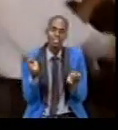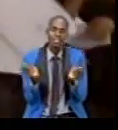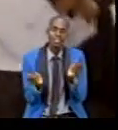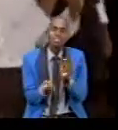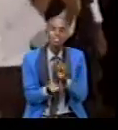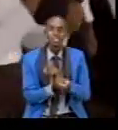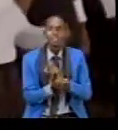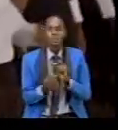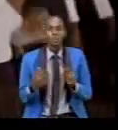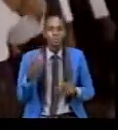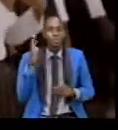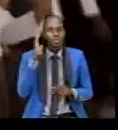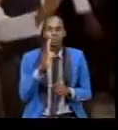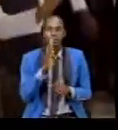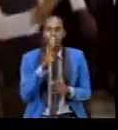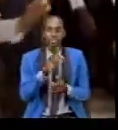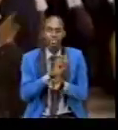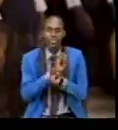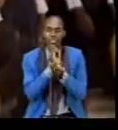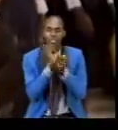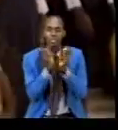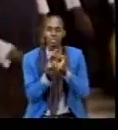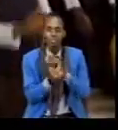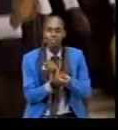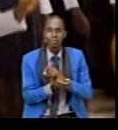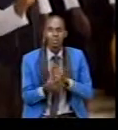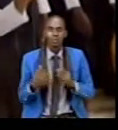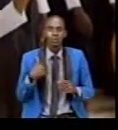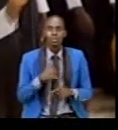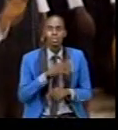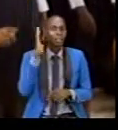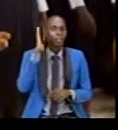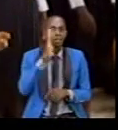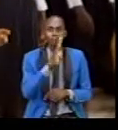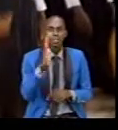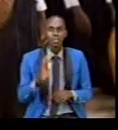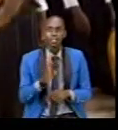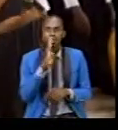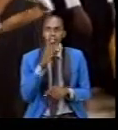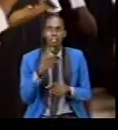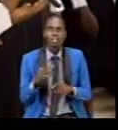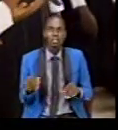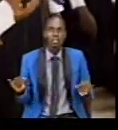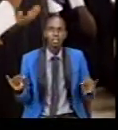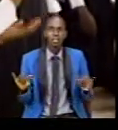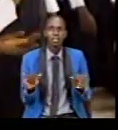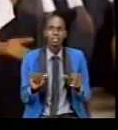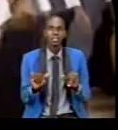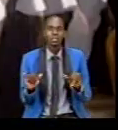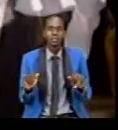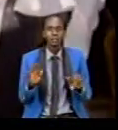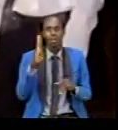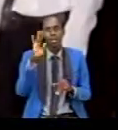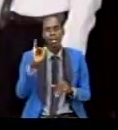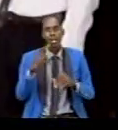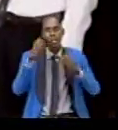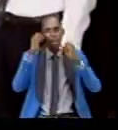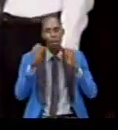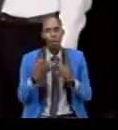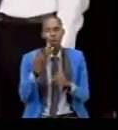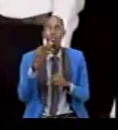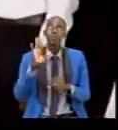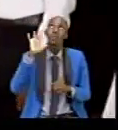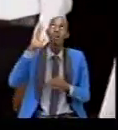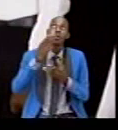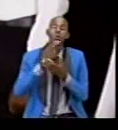change, will be transformed, will never be the same by the power